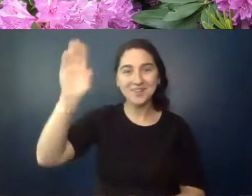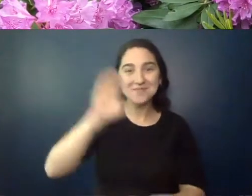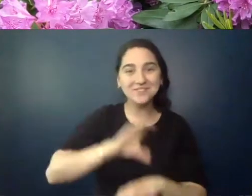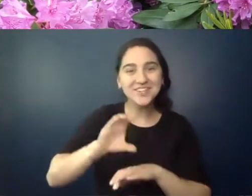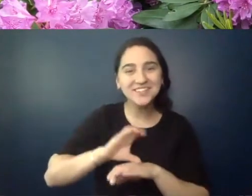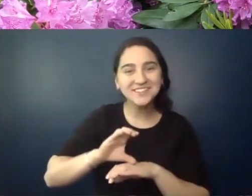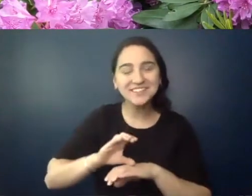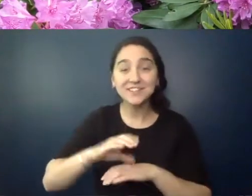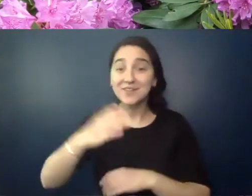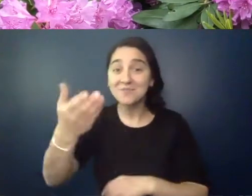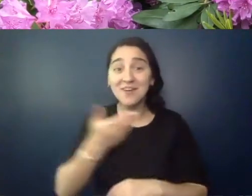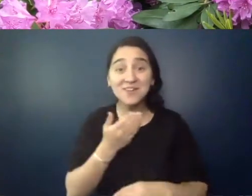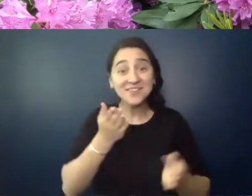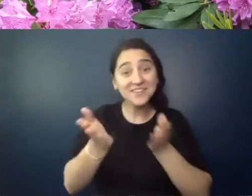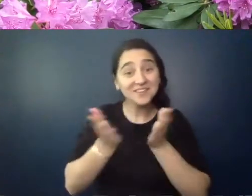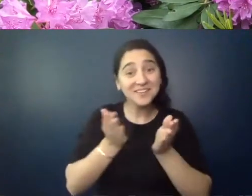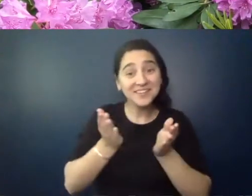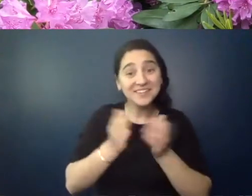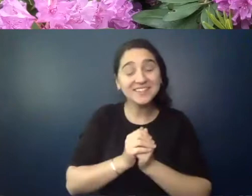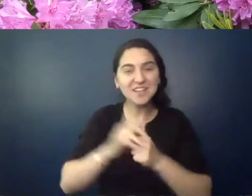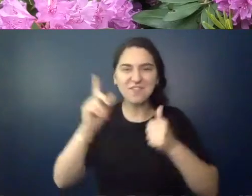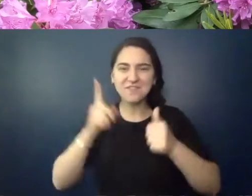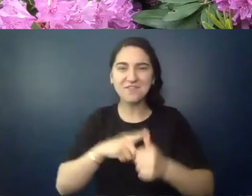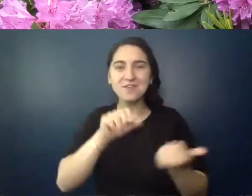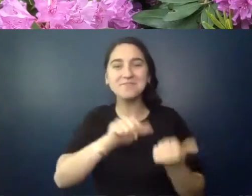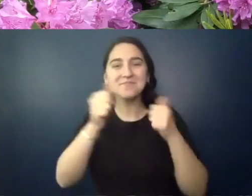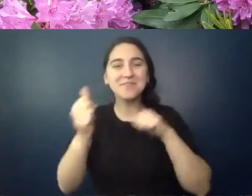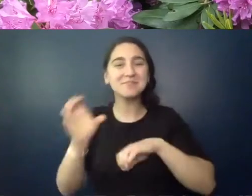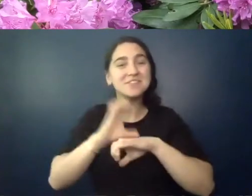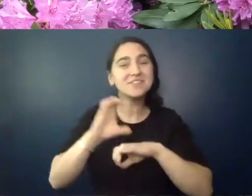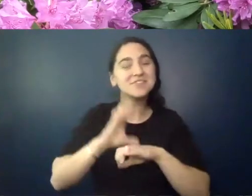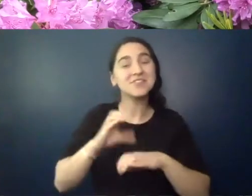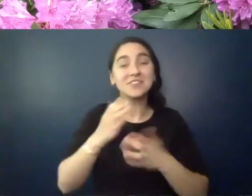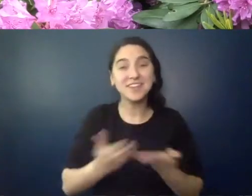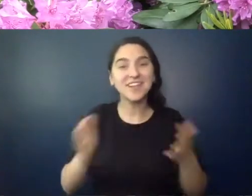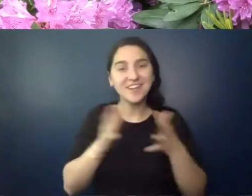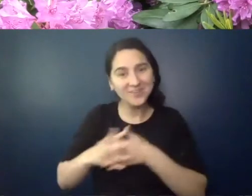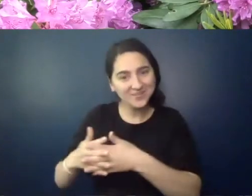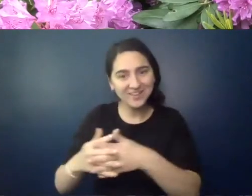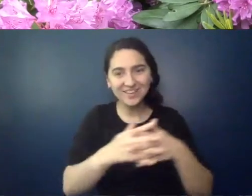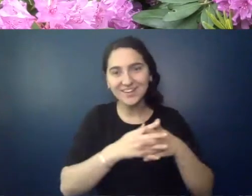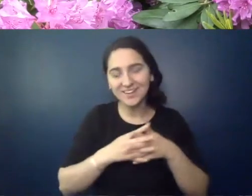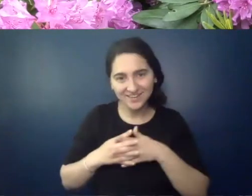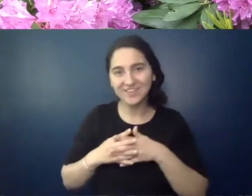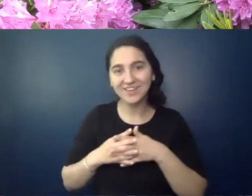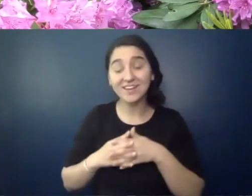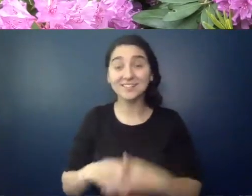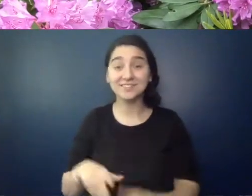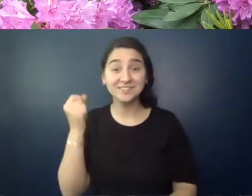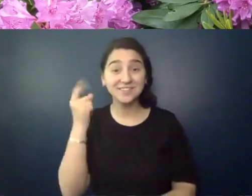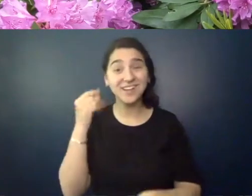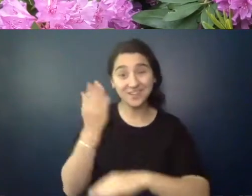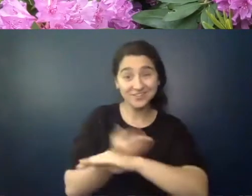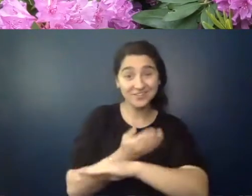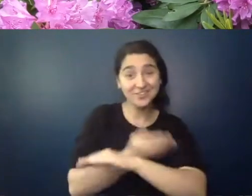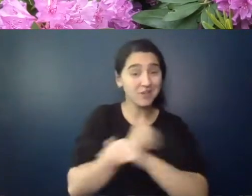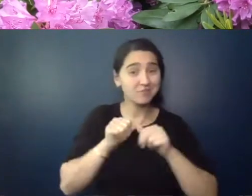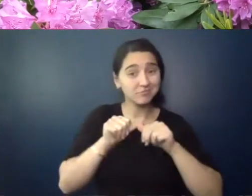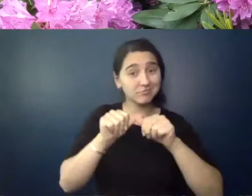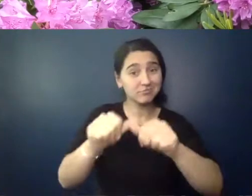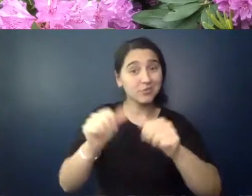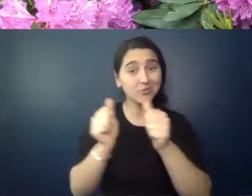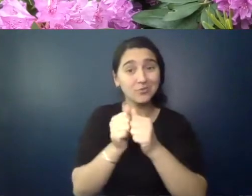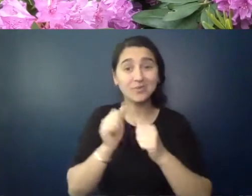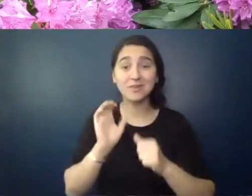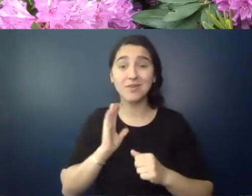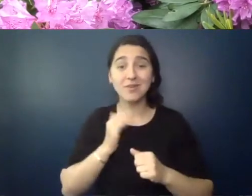Greetings, church, and welcome to this service of the First Baptist Church in America. As construction